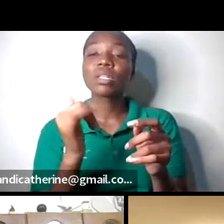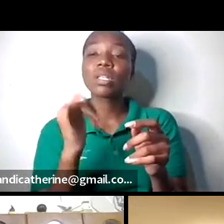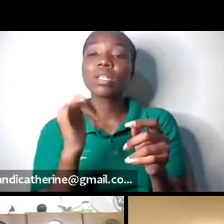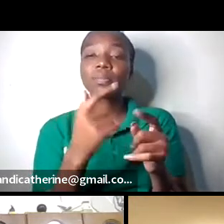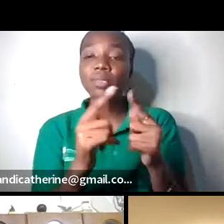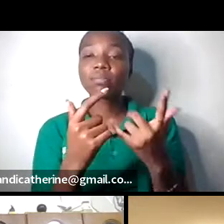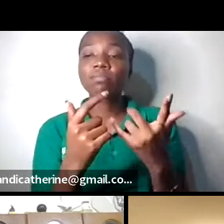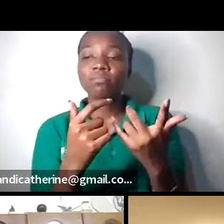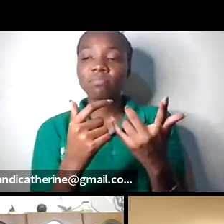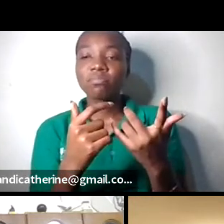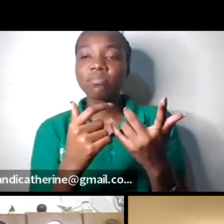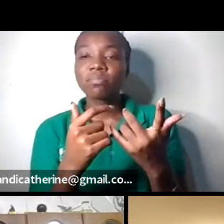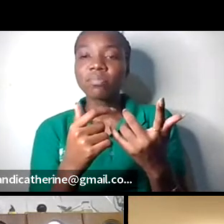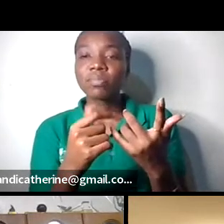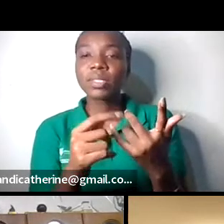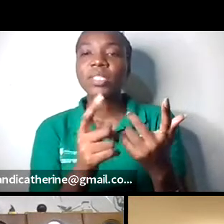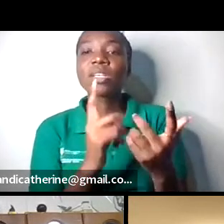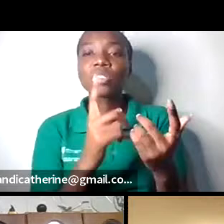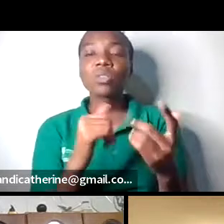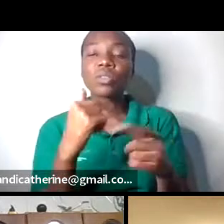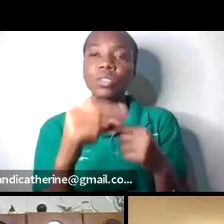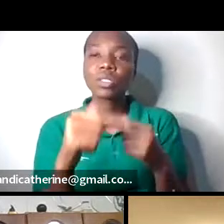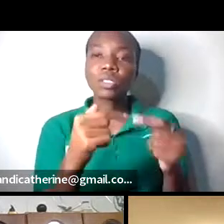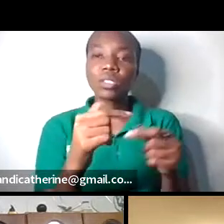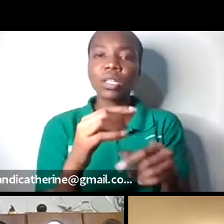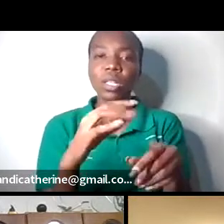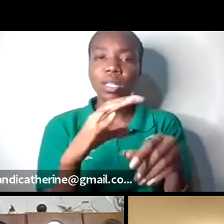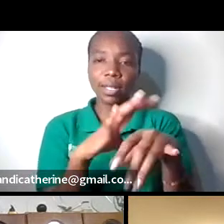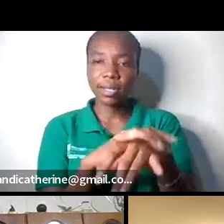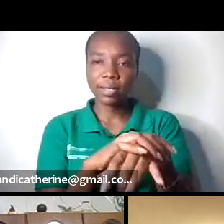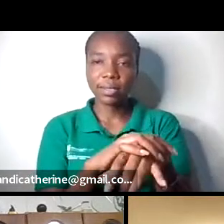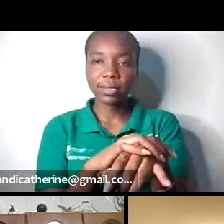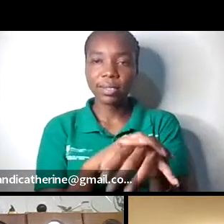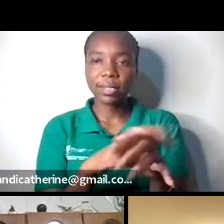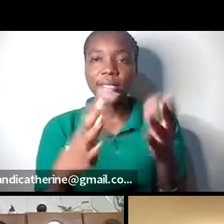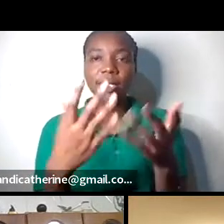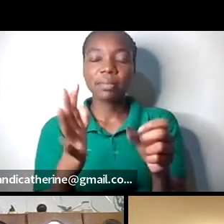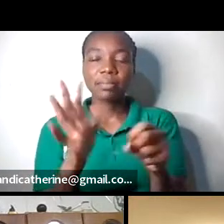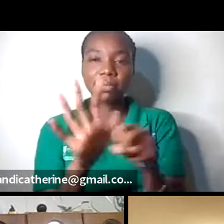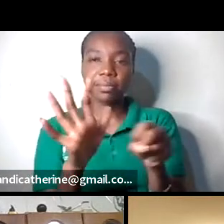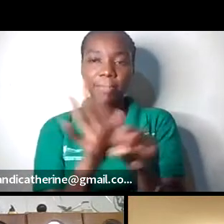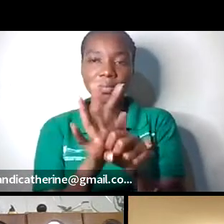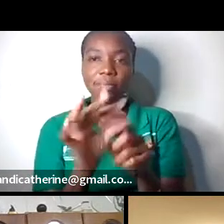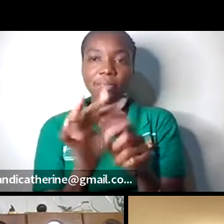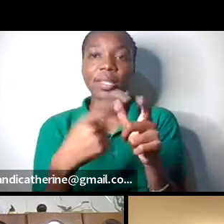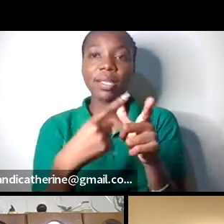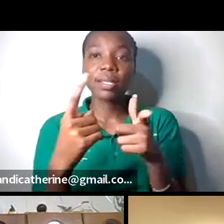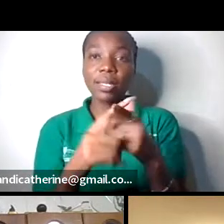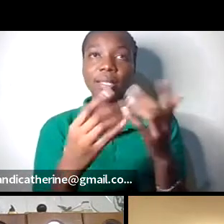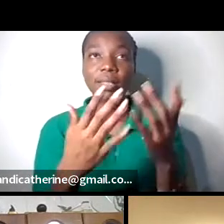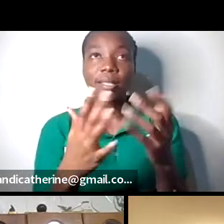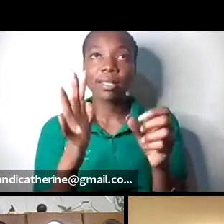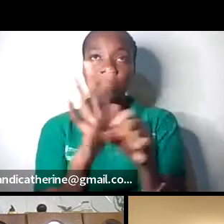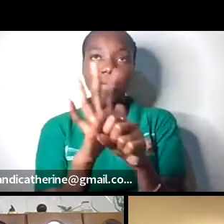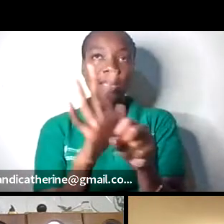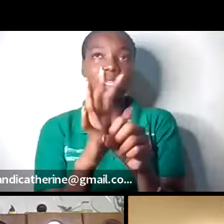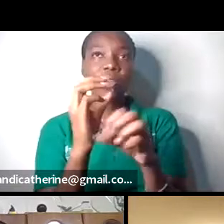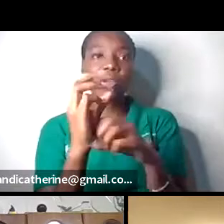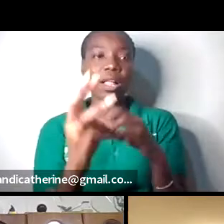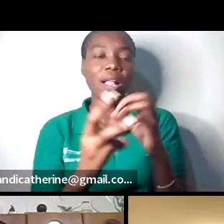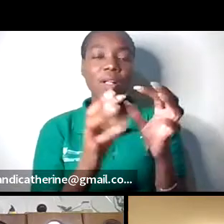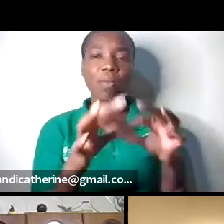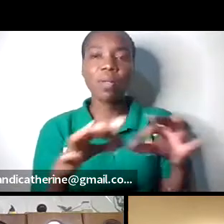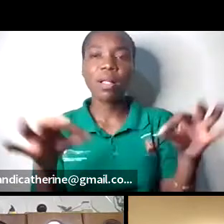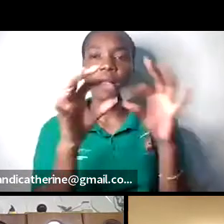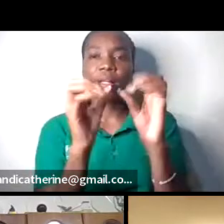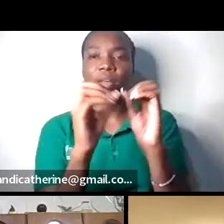that, they still get a lot of red tape, and they still get a lot of things not working for such a small thing, by the